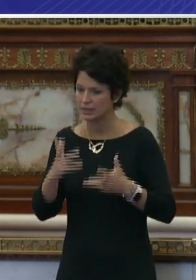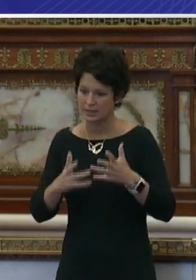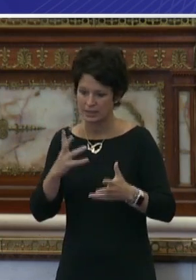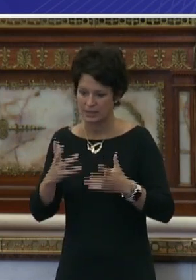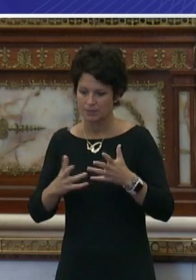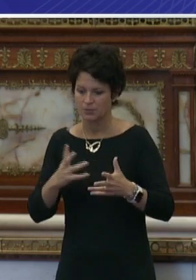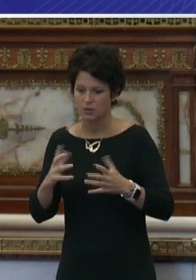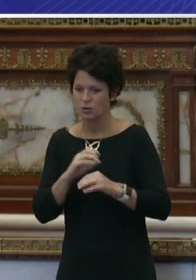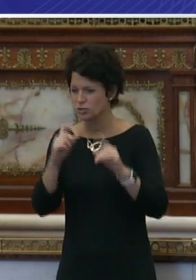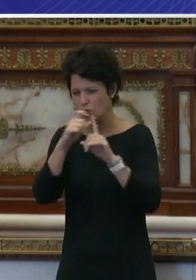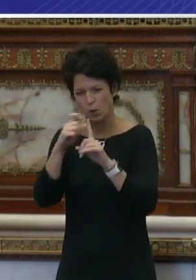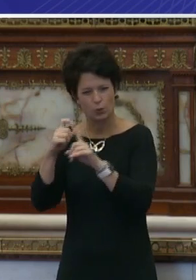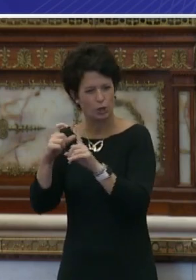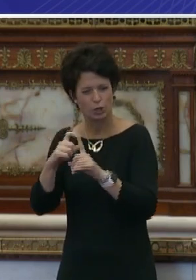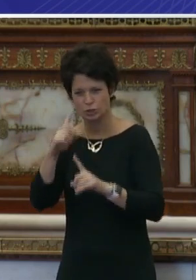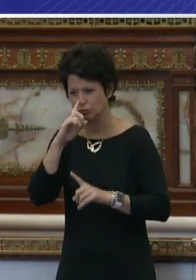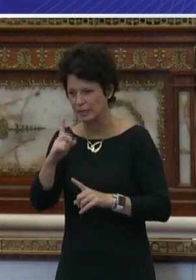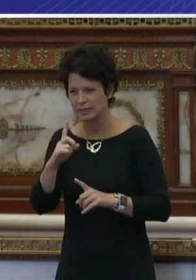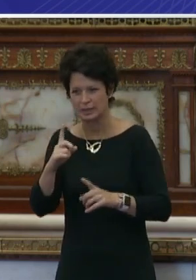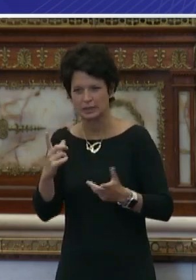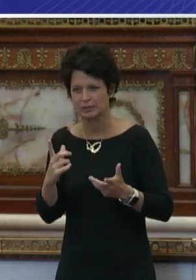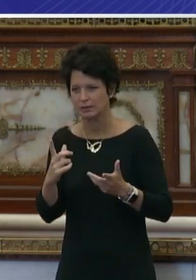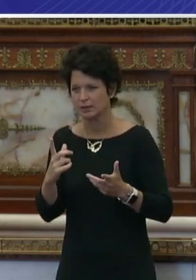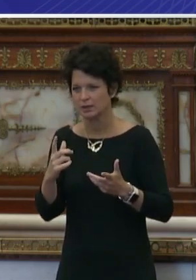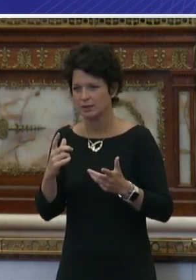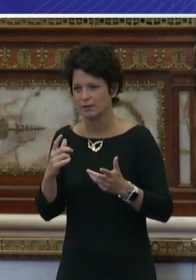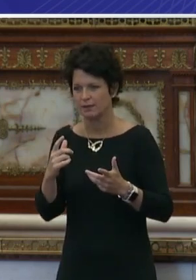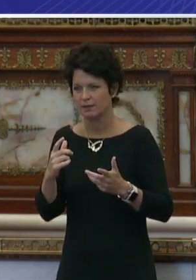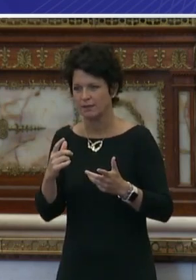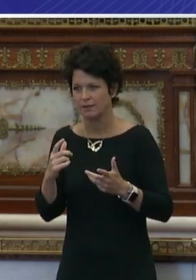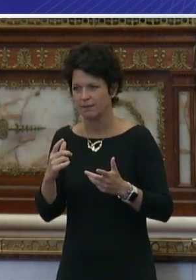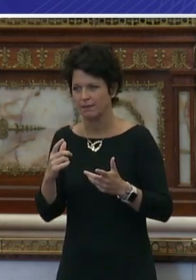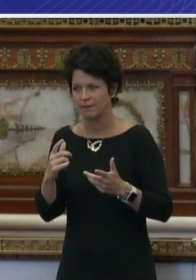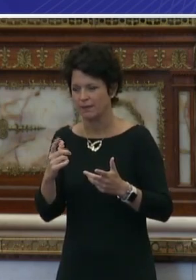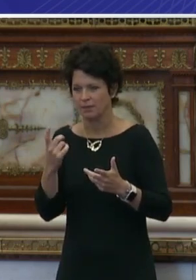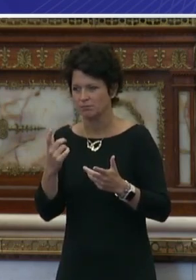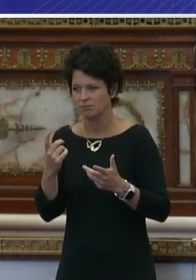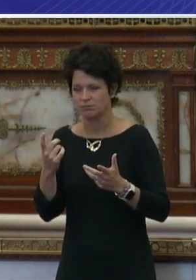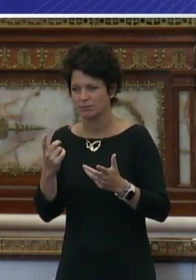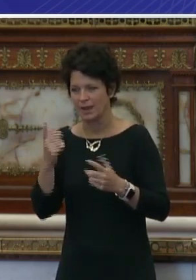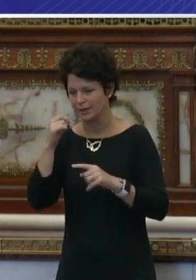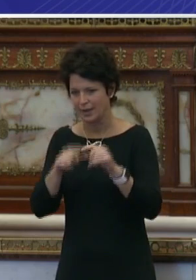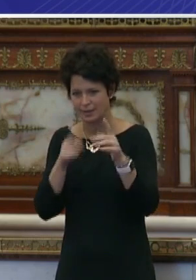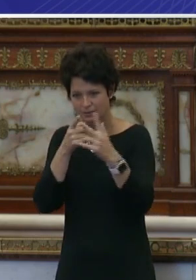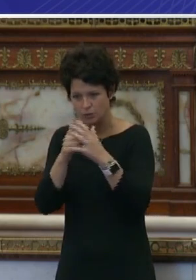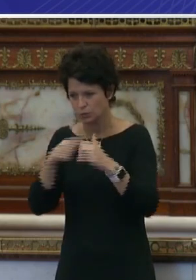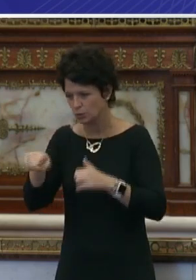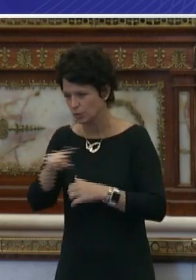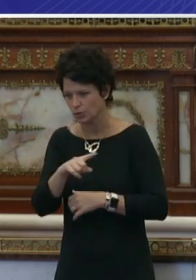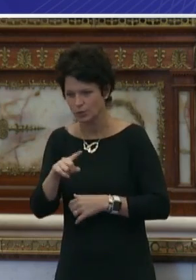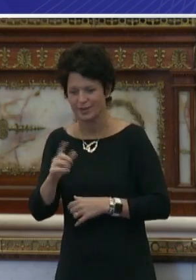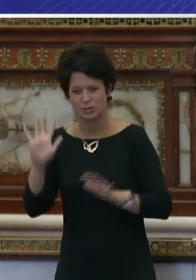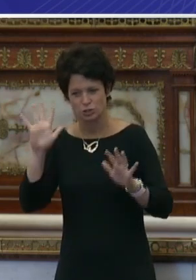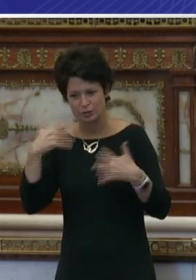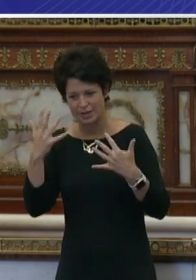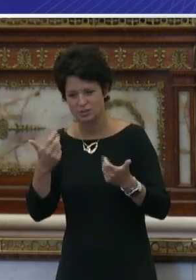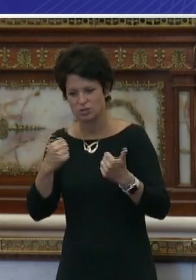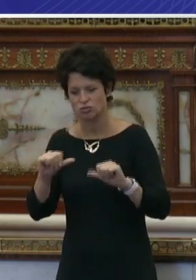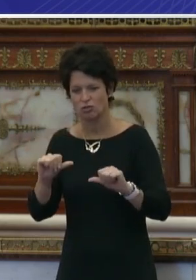there really is no words that I can say that I can not get at everybody, because that's crazy to try to take